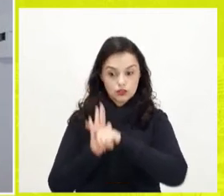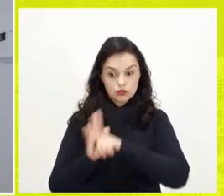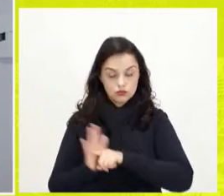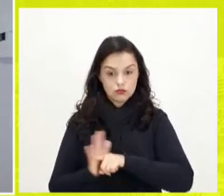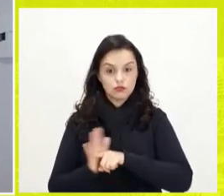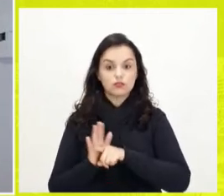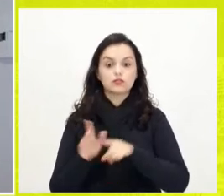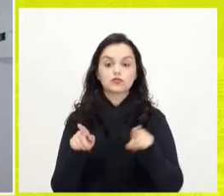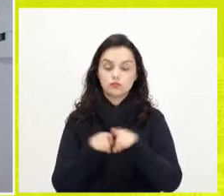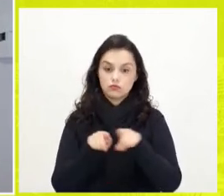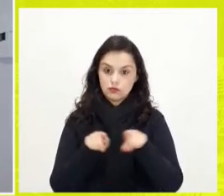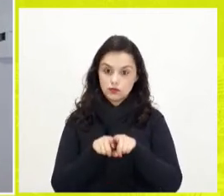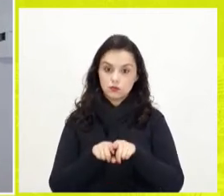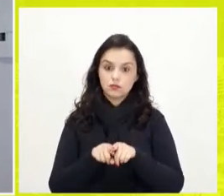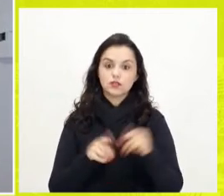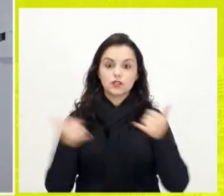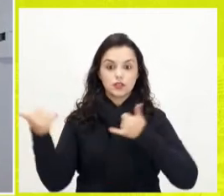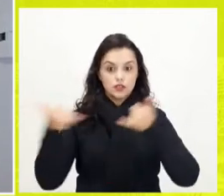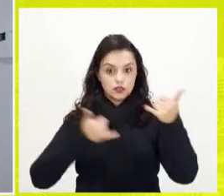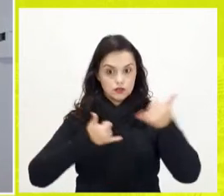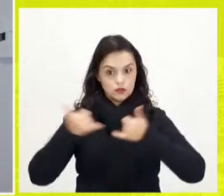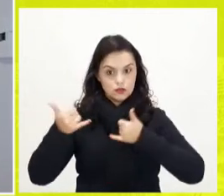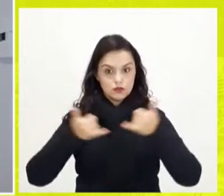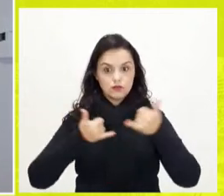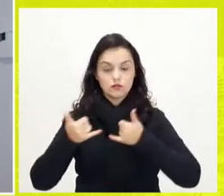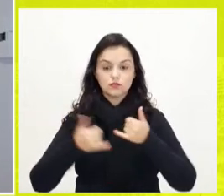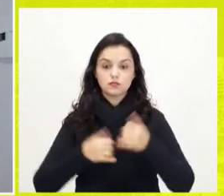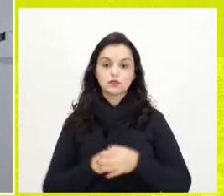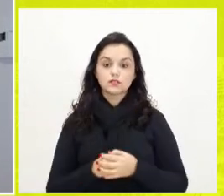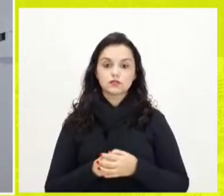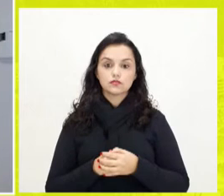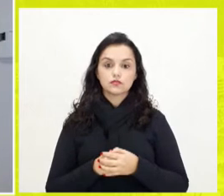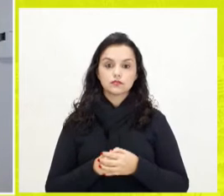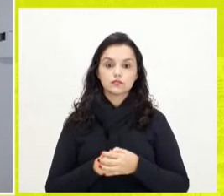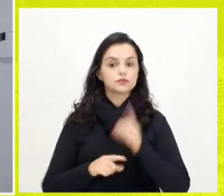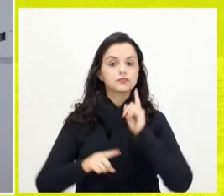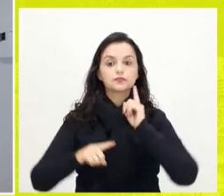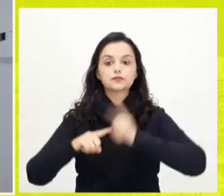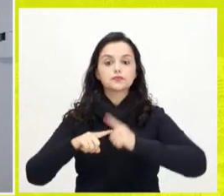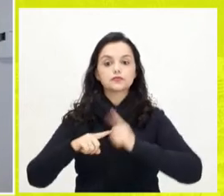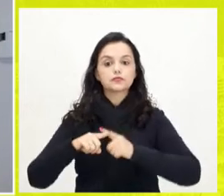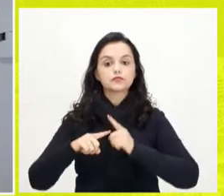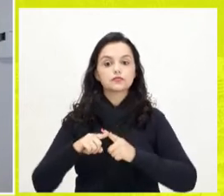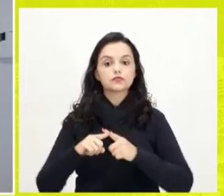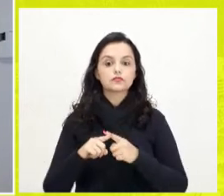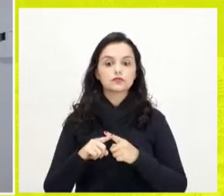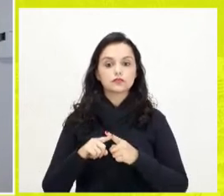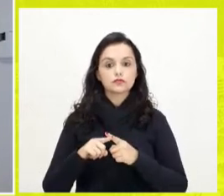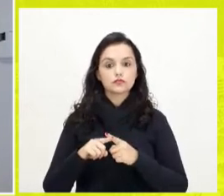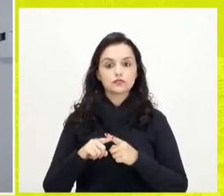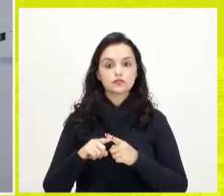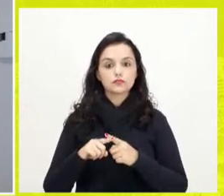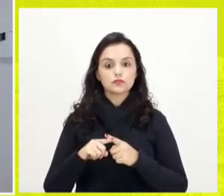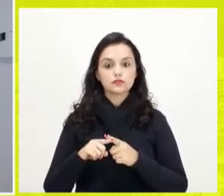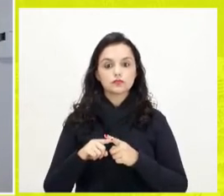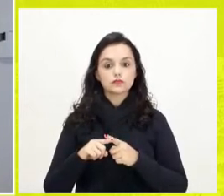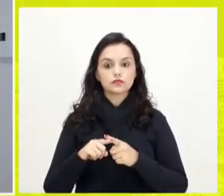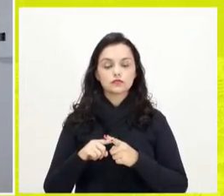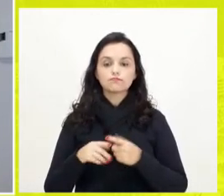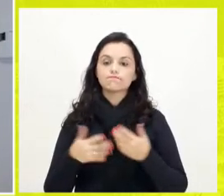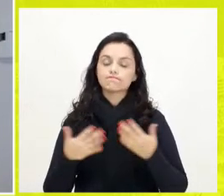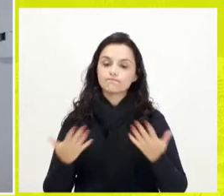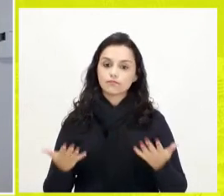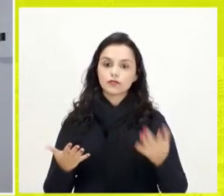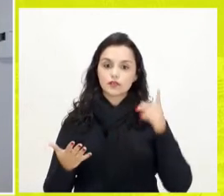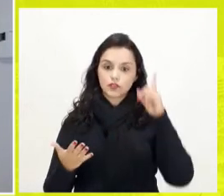and also fact checking information checking and so on we do this because this is